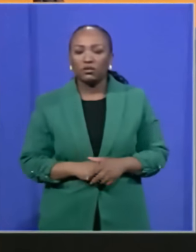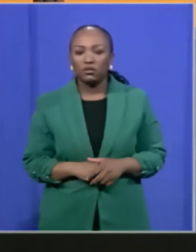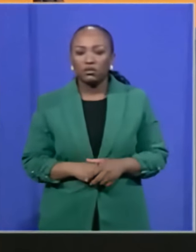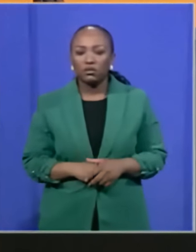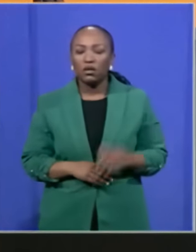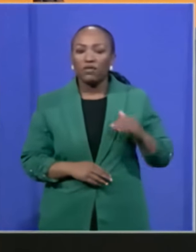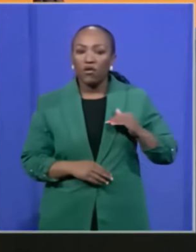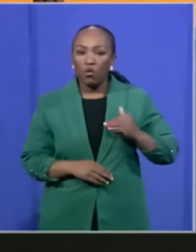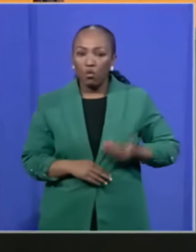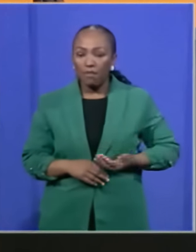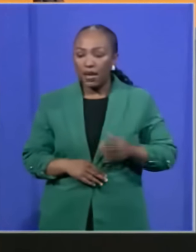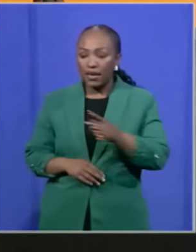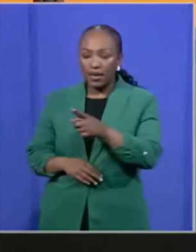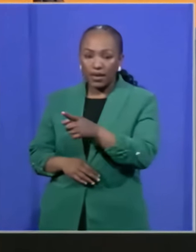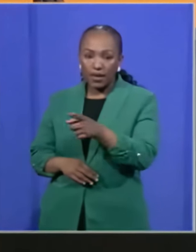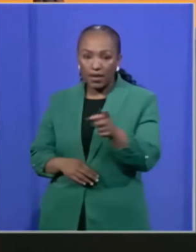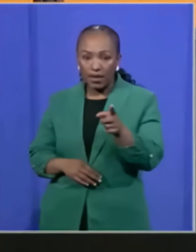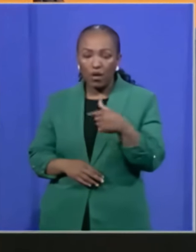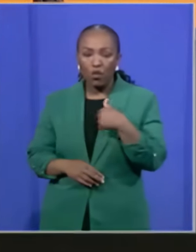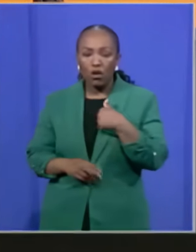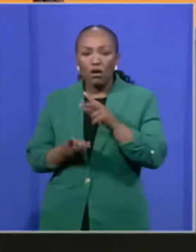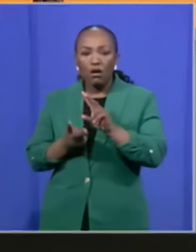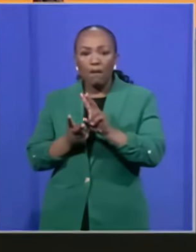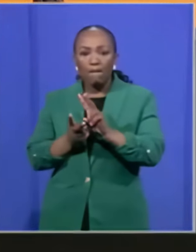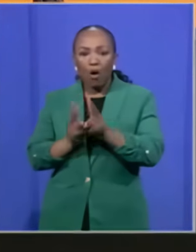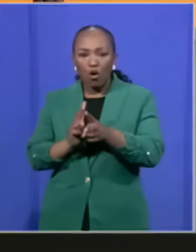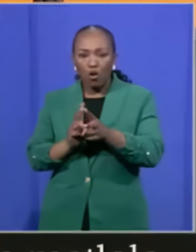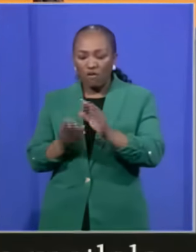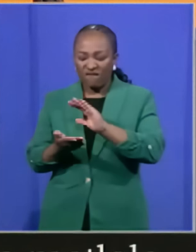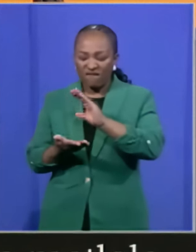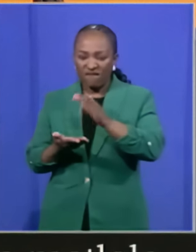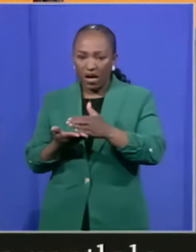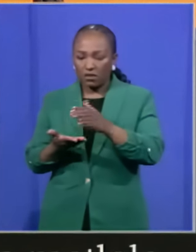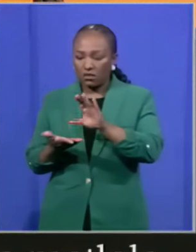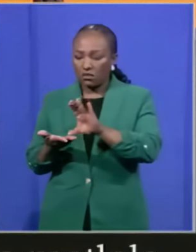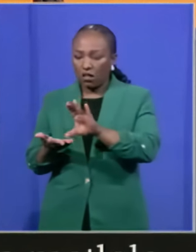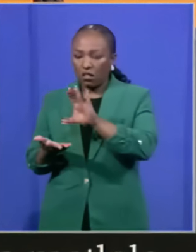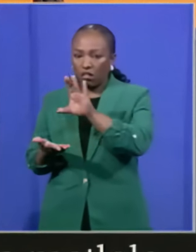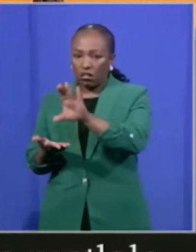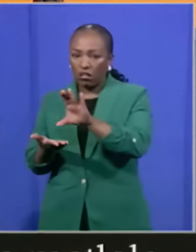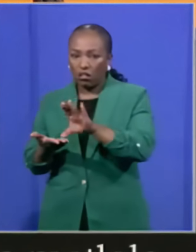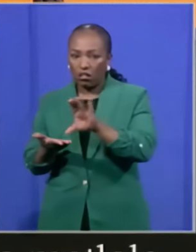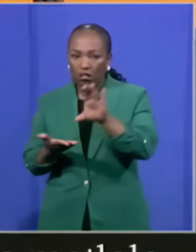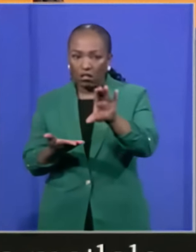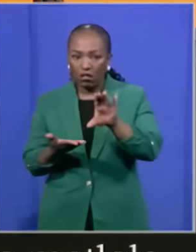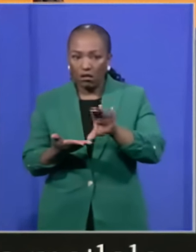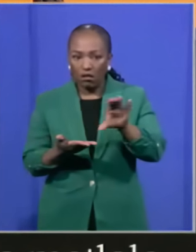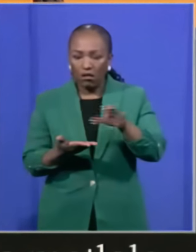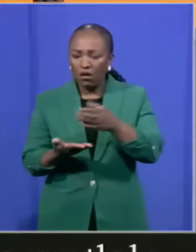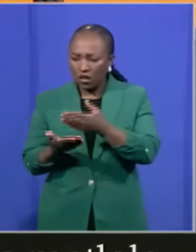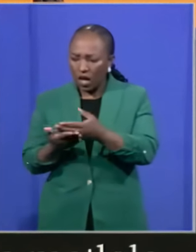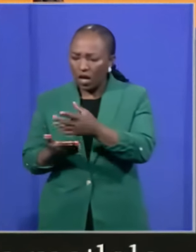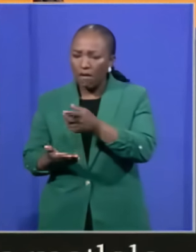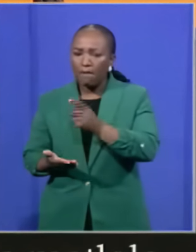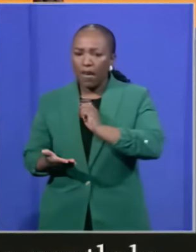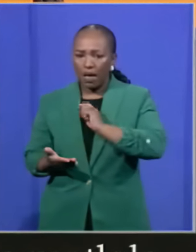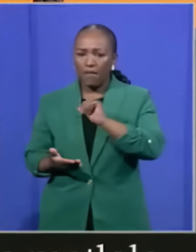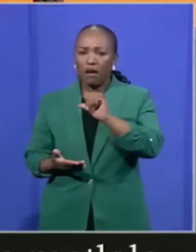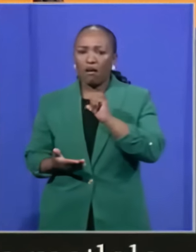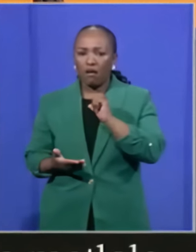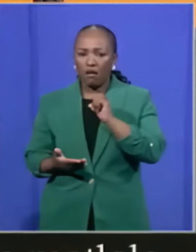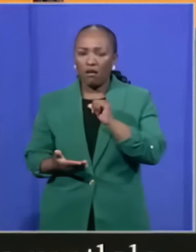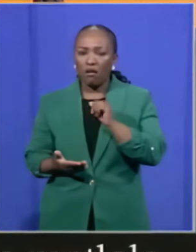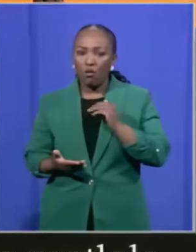bo basadi ba ipatala compared to batho ba bangwe, so basadi bone ba reinvesta tšhelete e